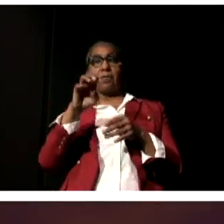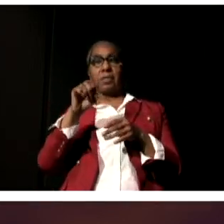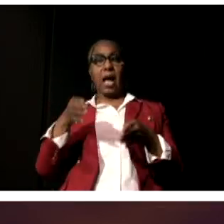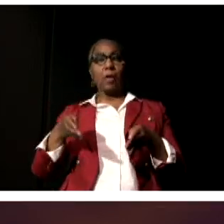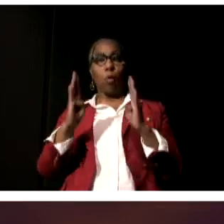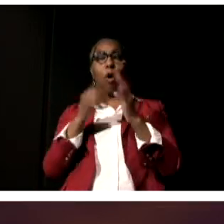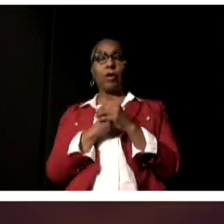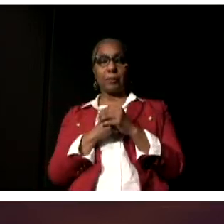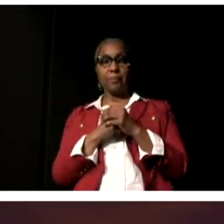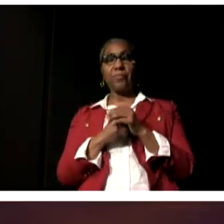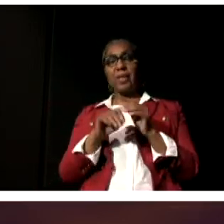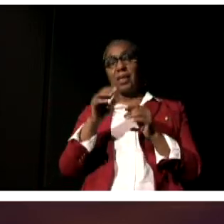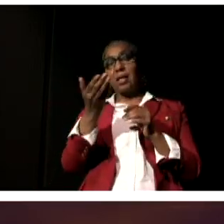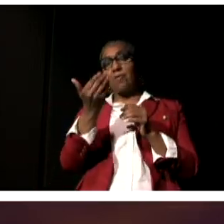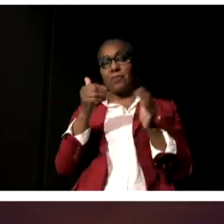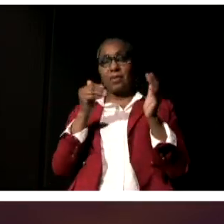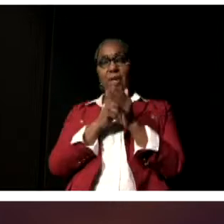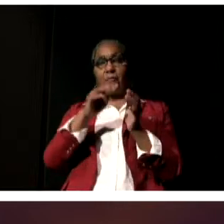15,400.